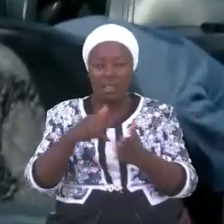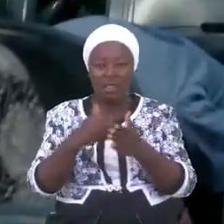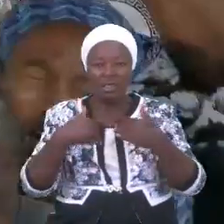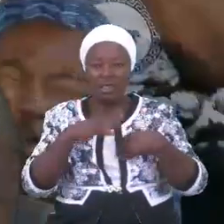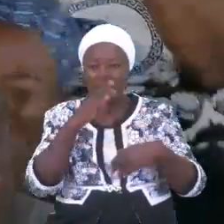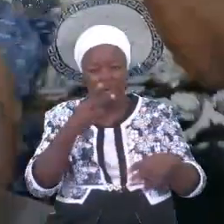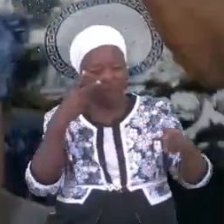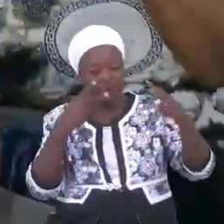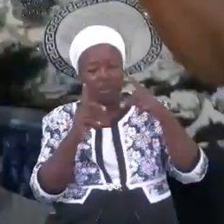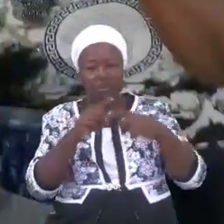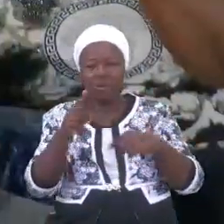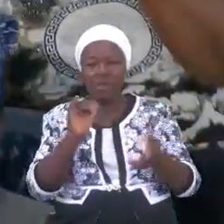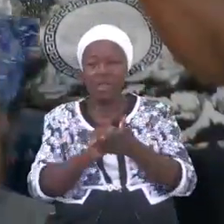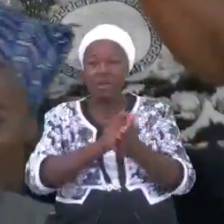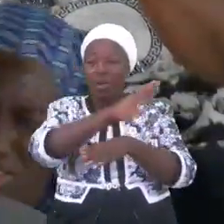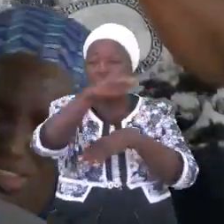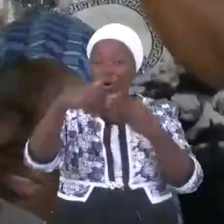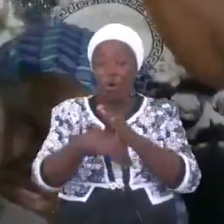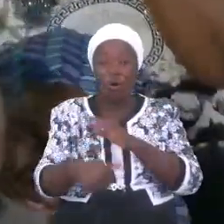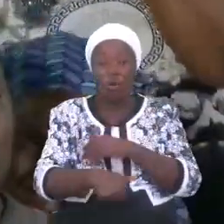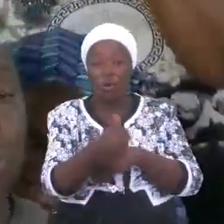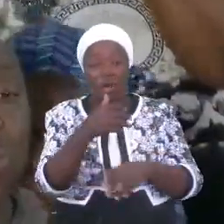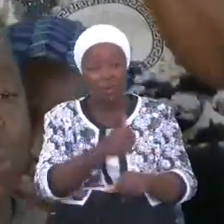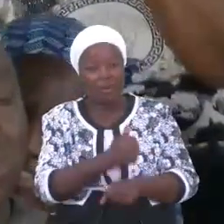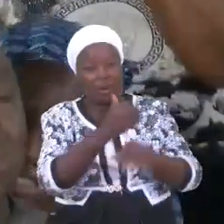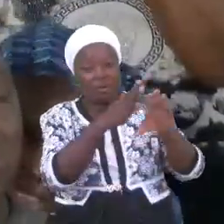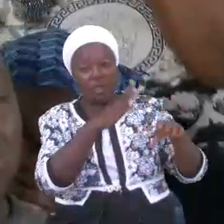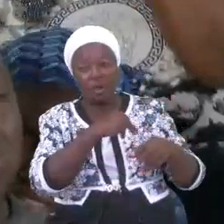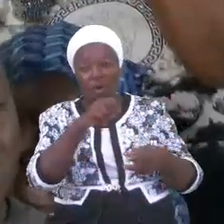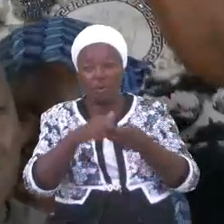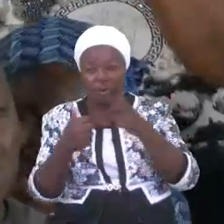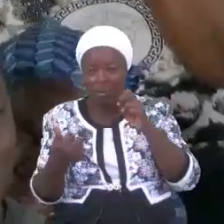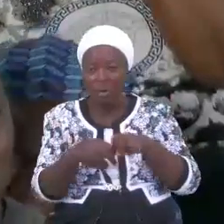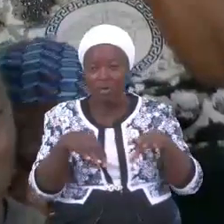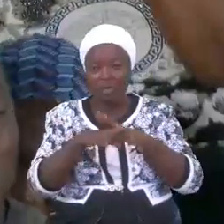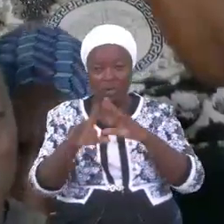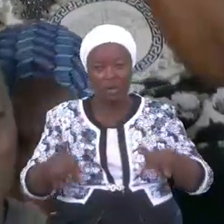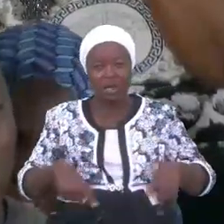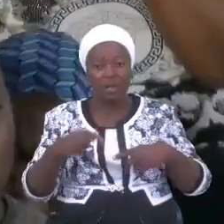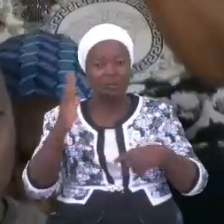all the remaining mountains, they are going to be uprooted.